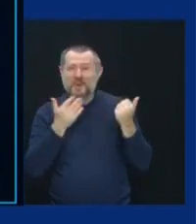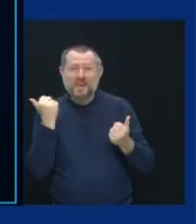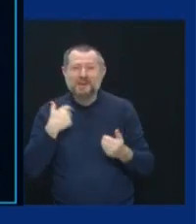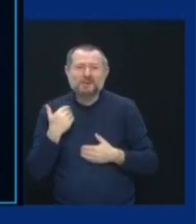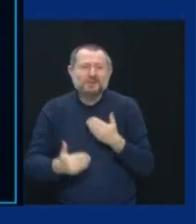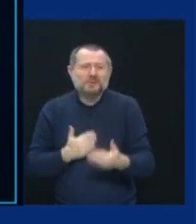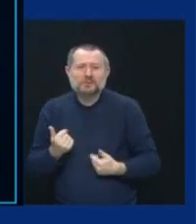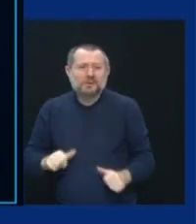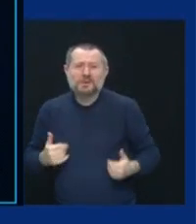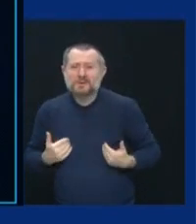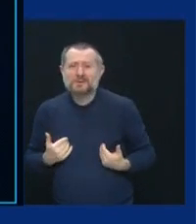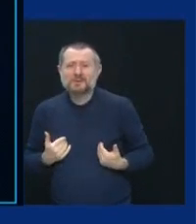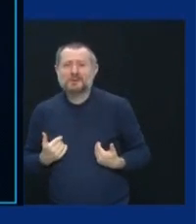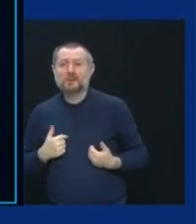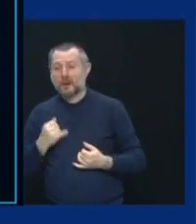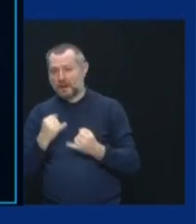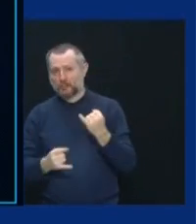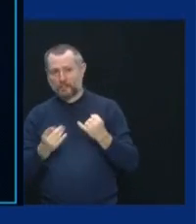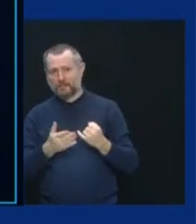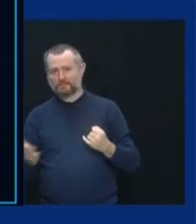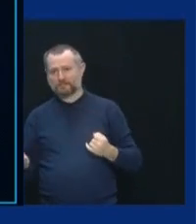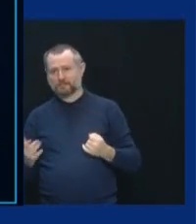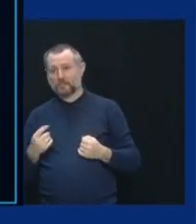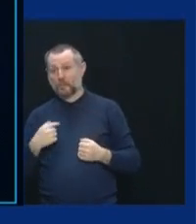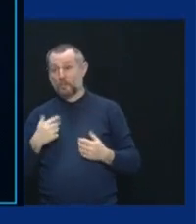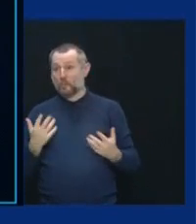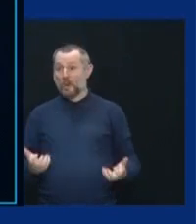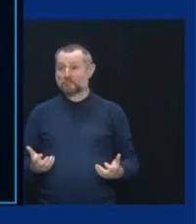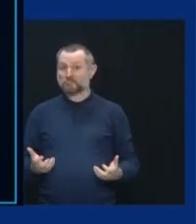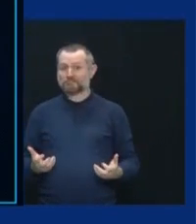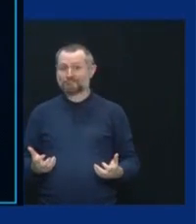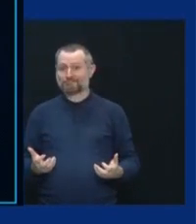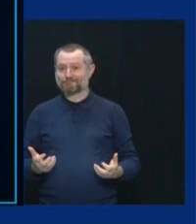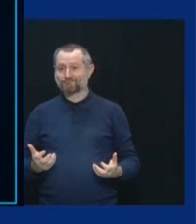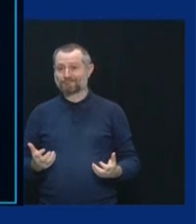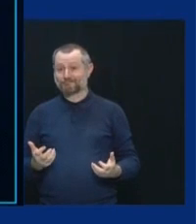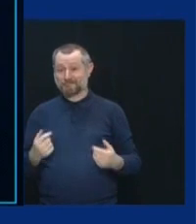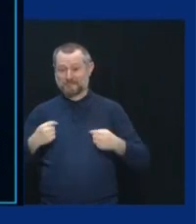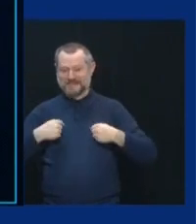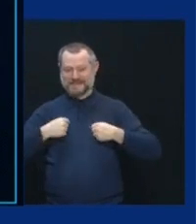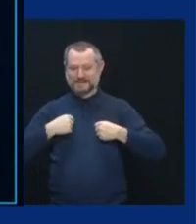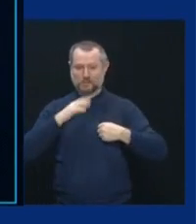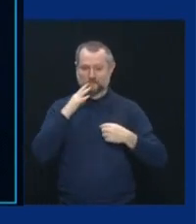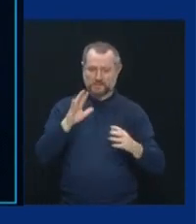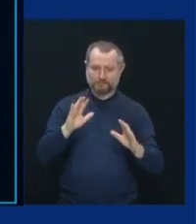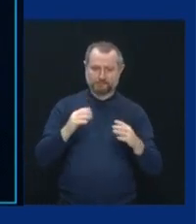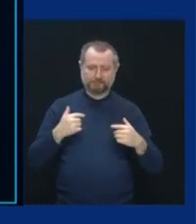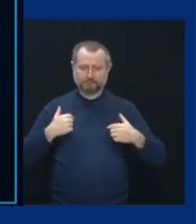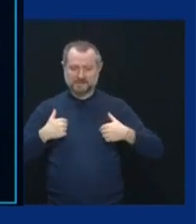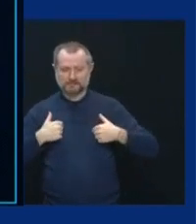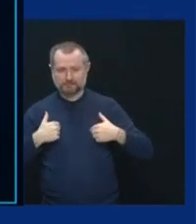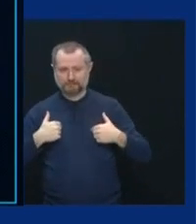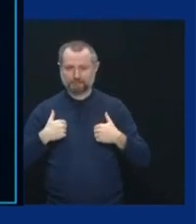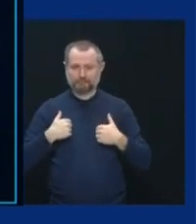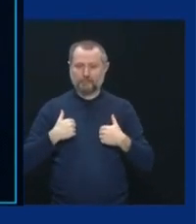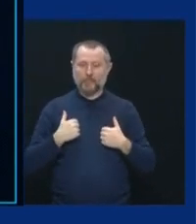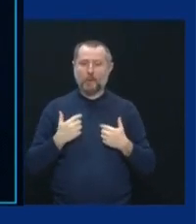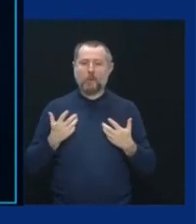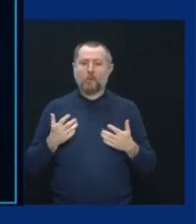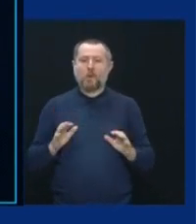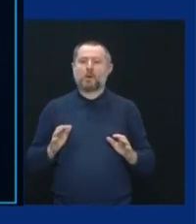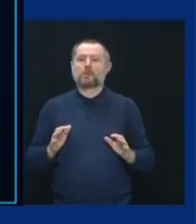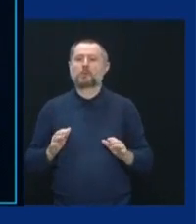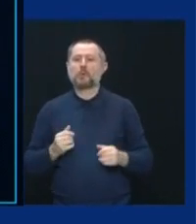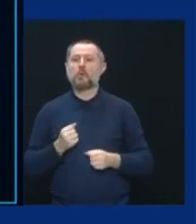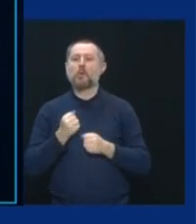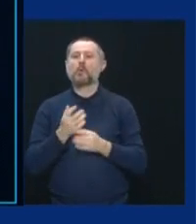And the last thing that we wanted to do, the last thing that I wanted to do, was to aggravate